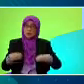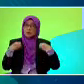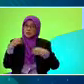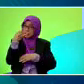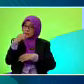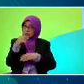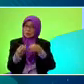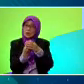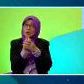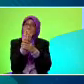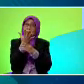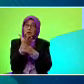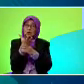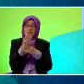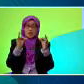grow on it.